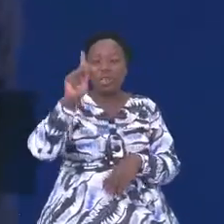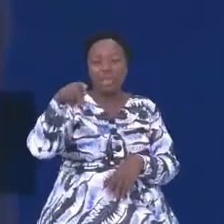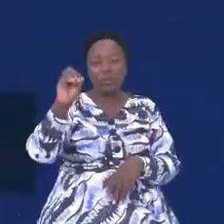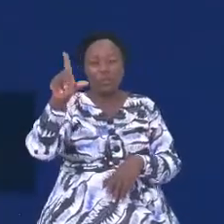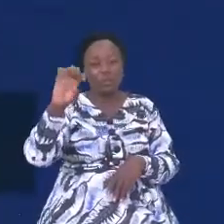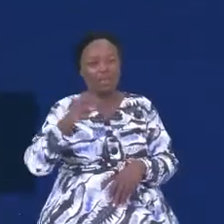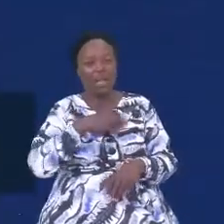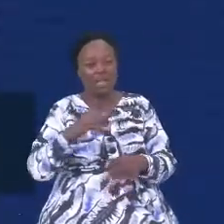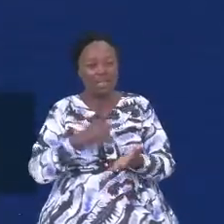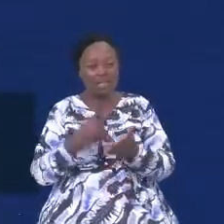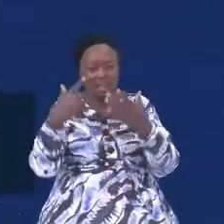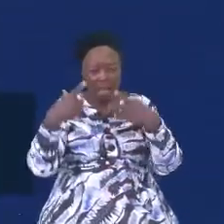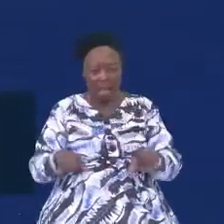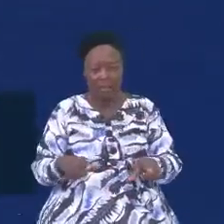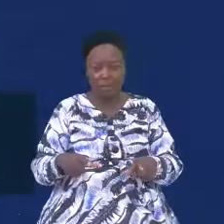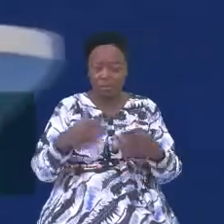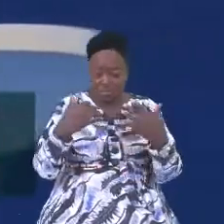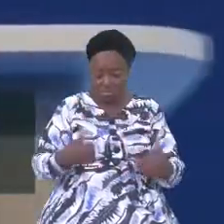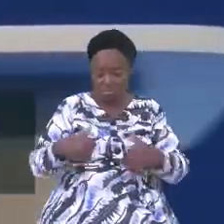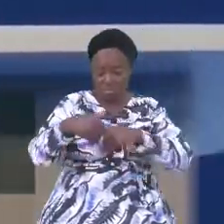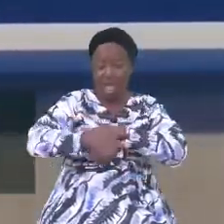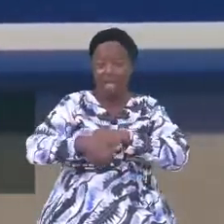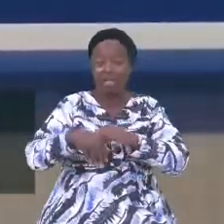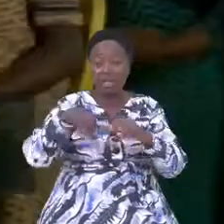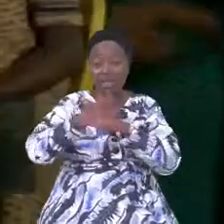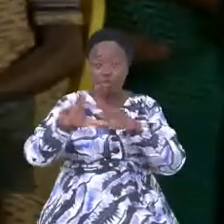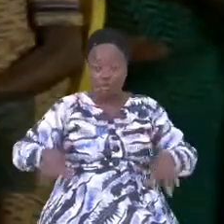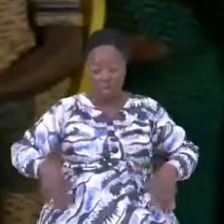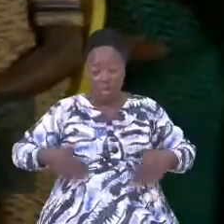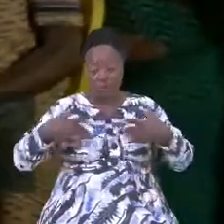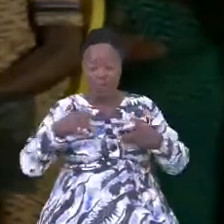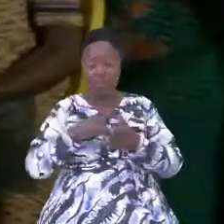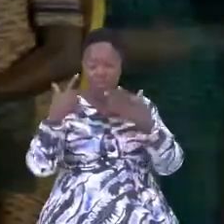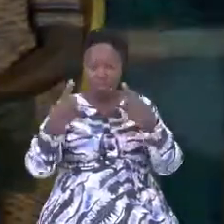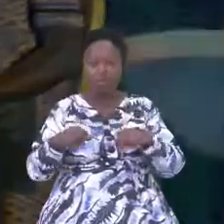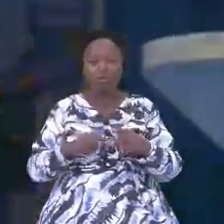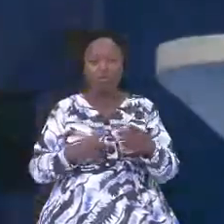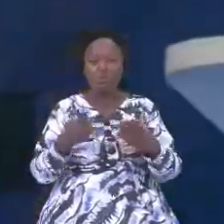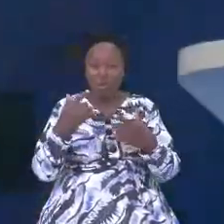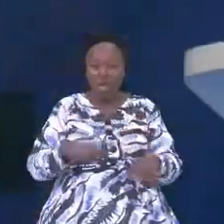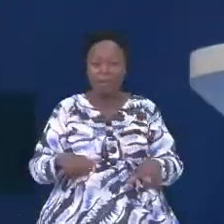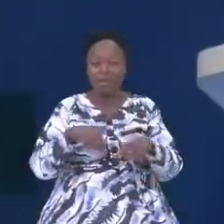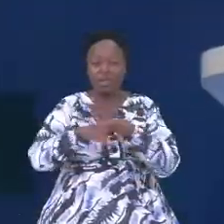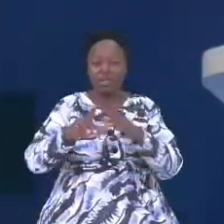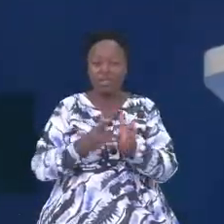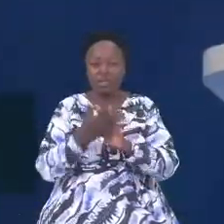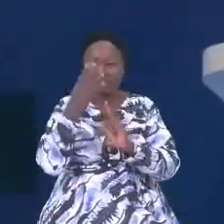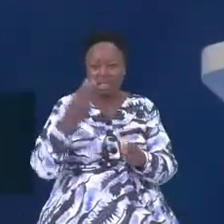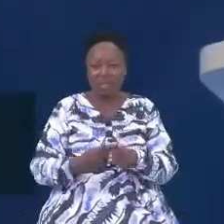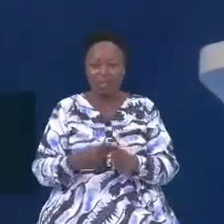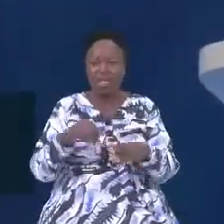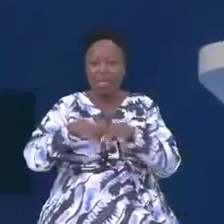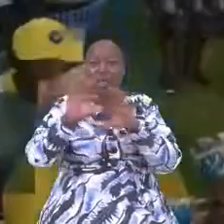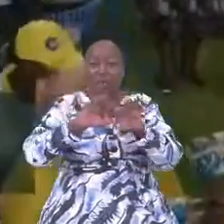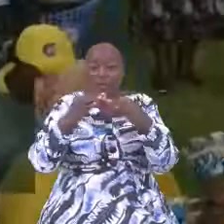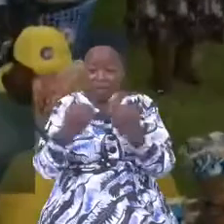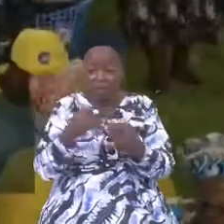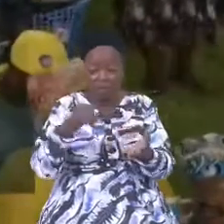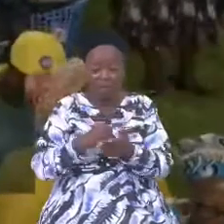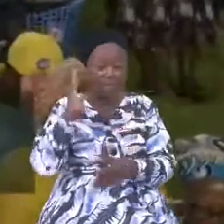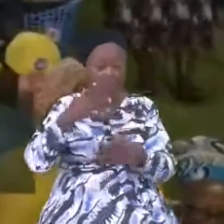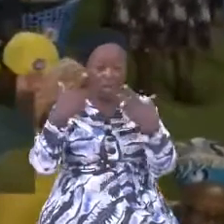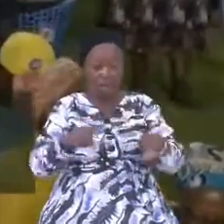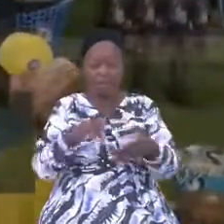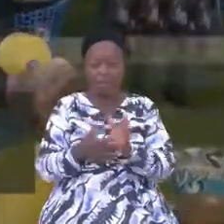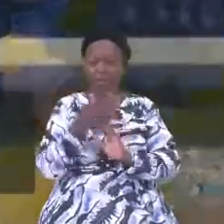pass. Tonight in your life, it will come to pass. In your family, it will come to pass. In your